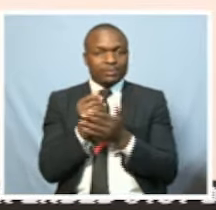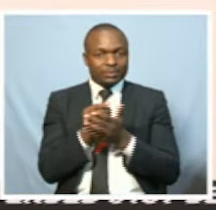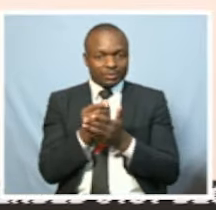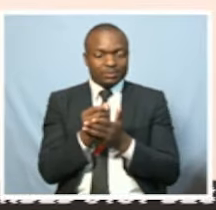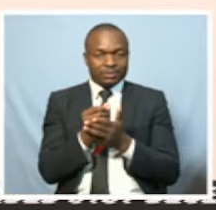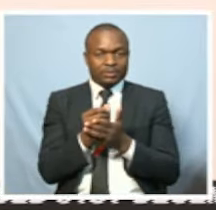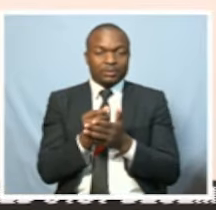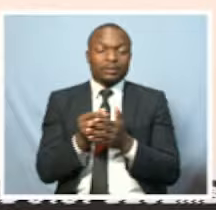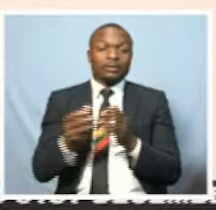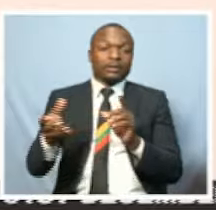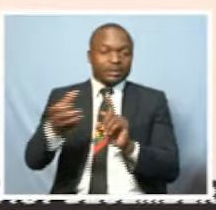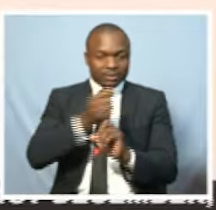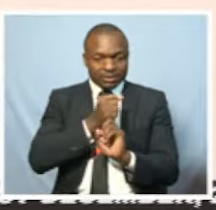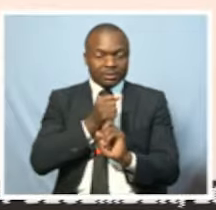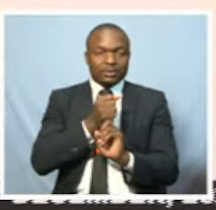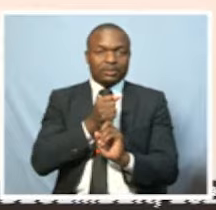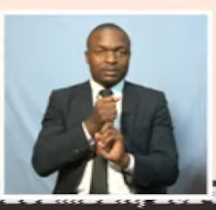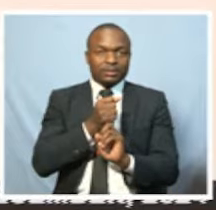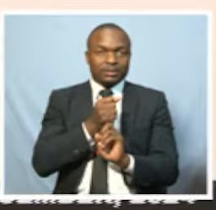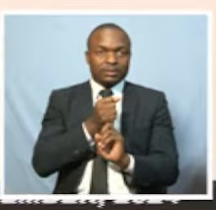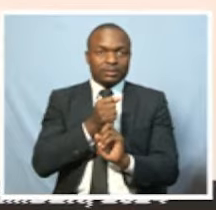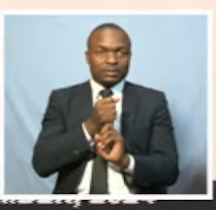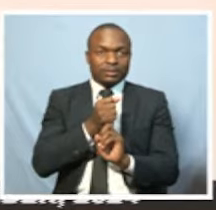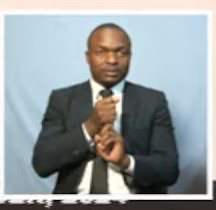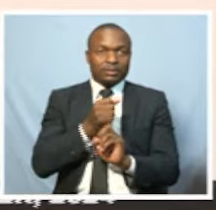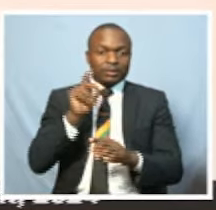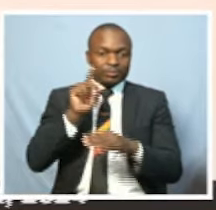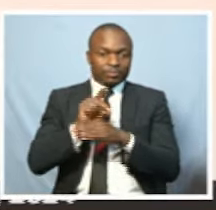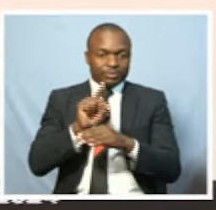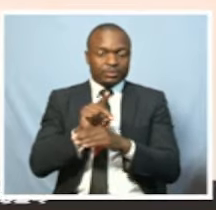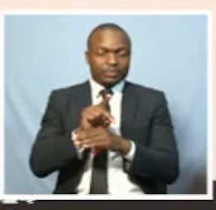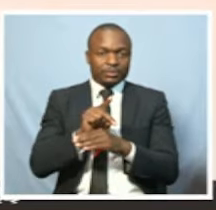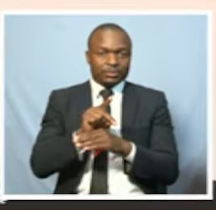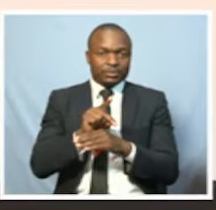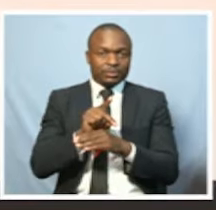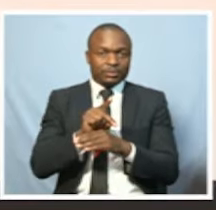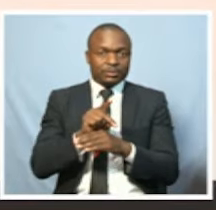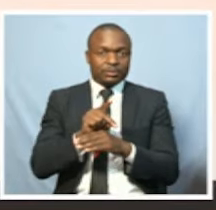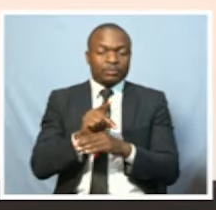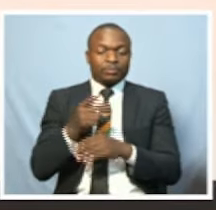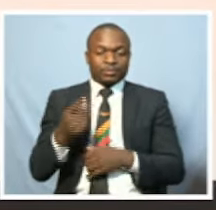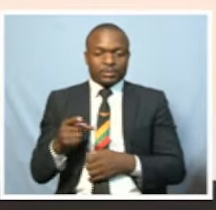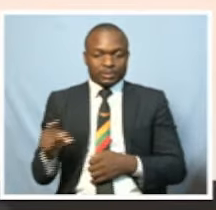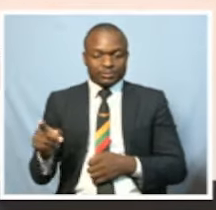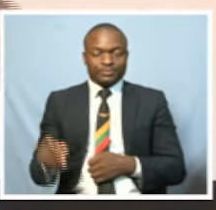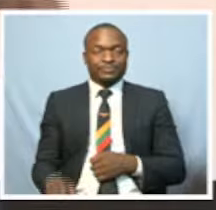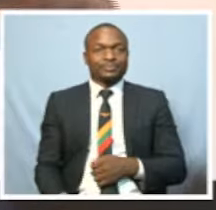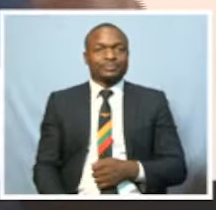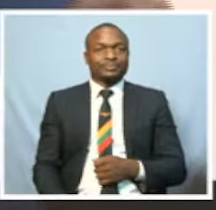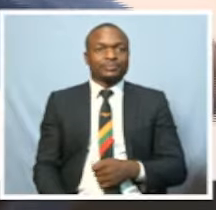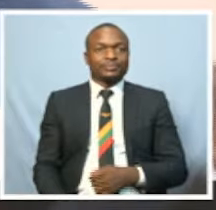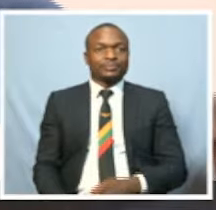aiming at achieving quality and project products.